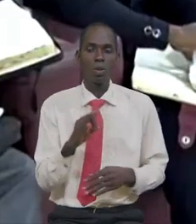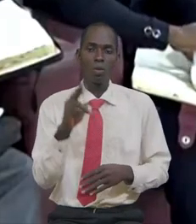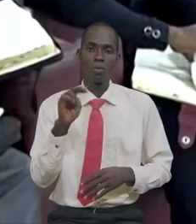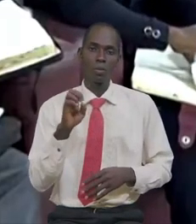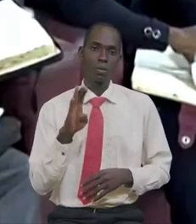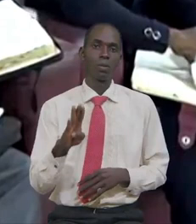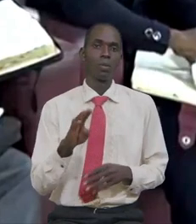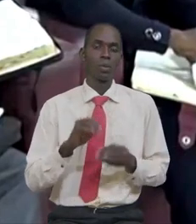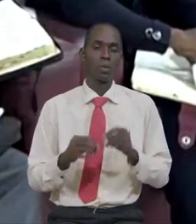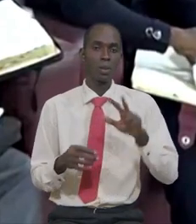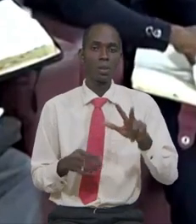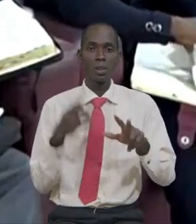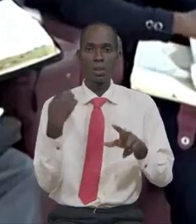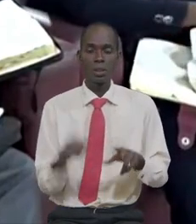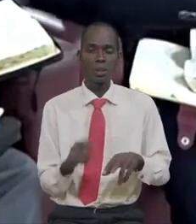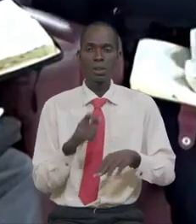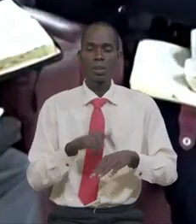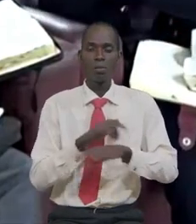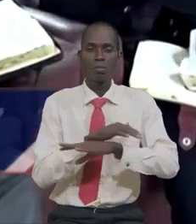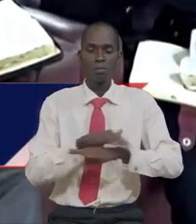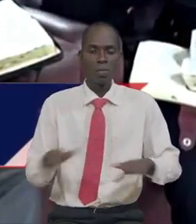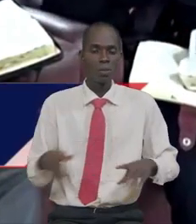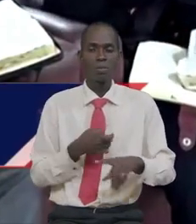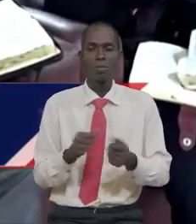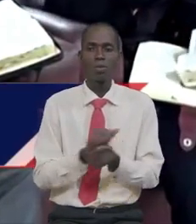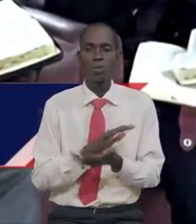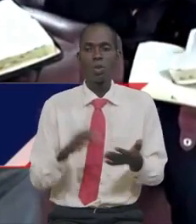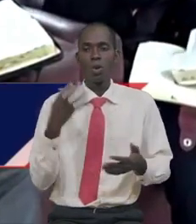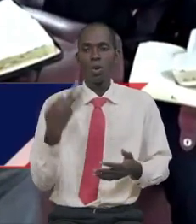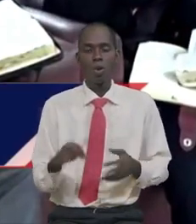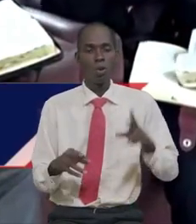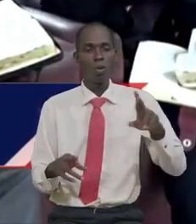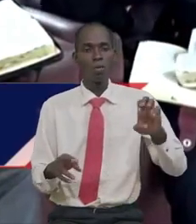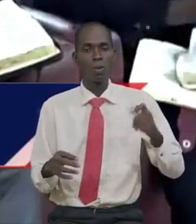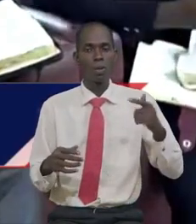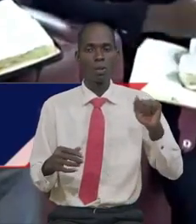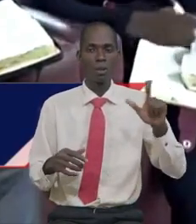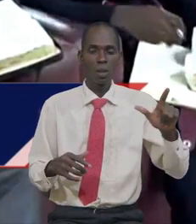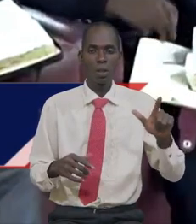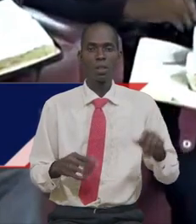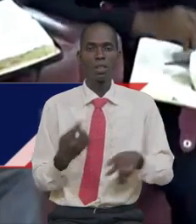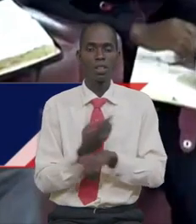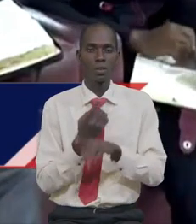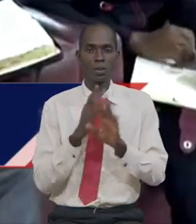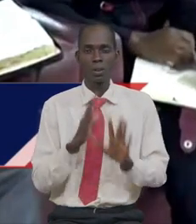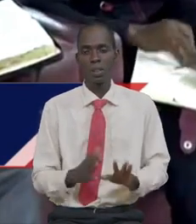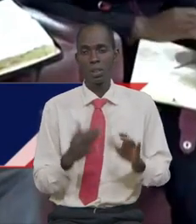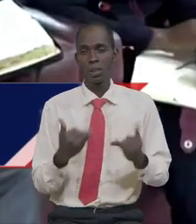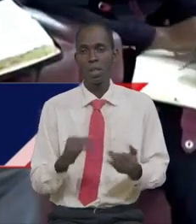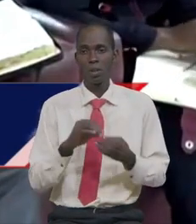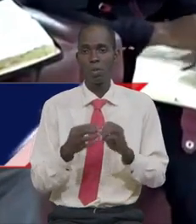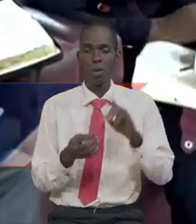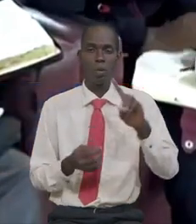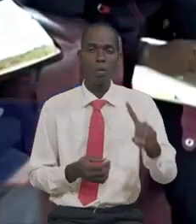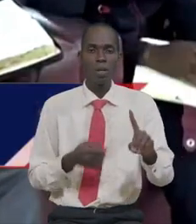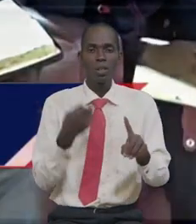timeless perdition of regal revengers. Let's look at number one. Number one, we're looking at the